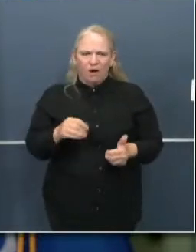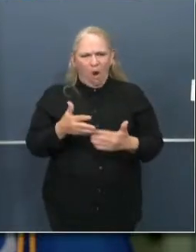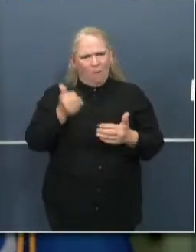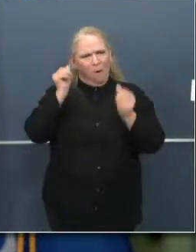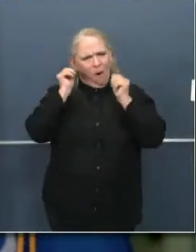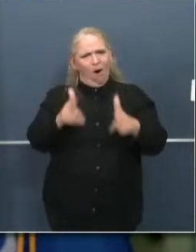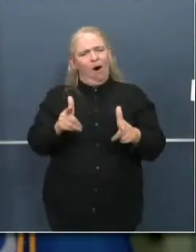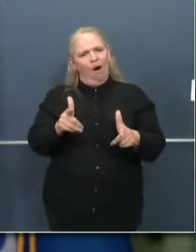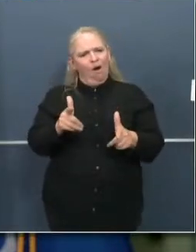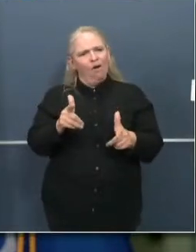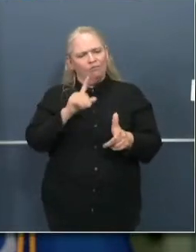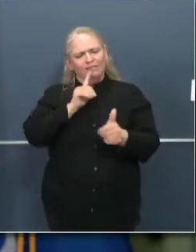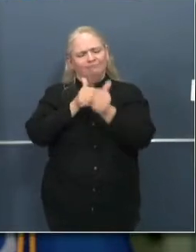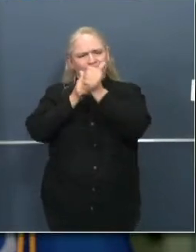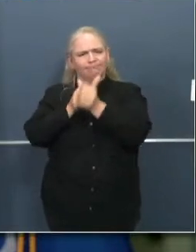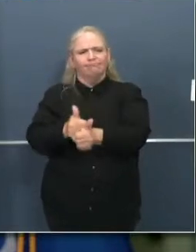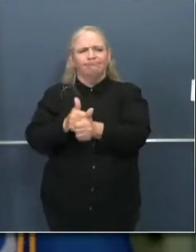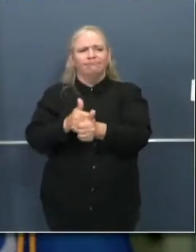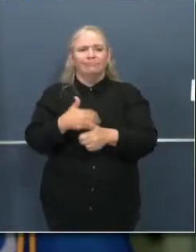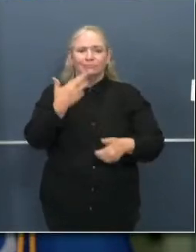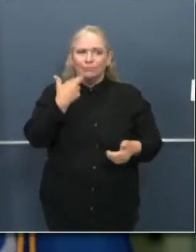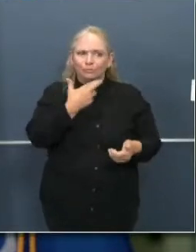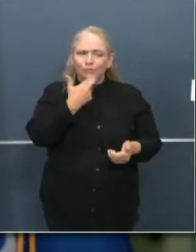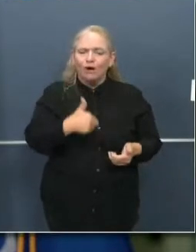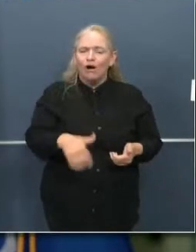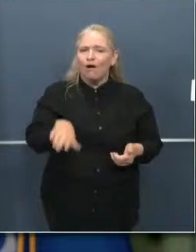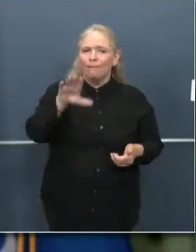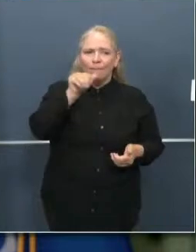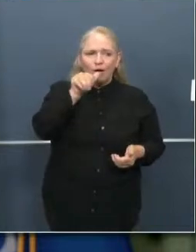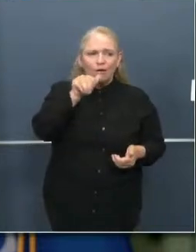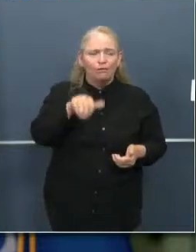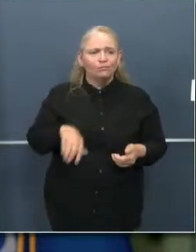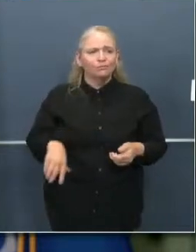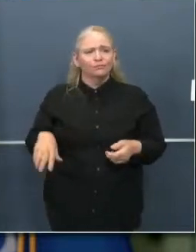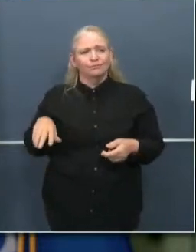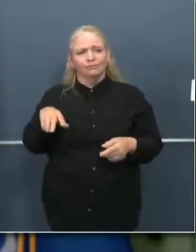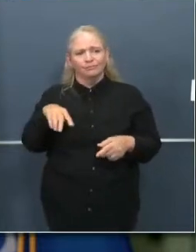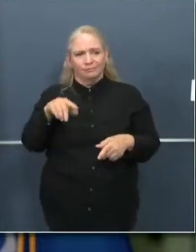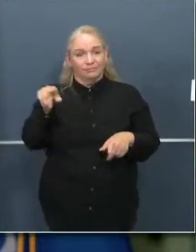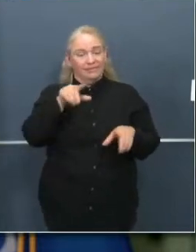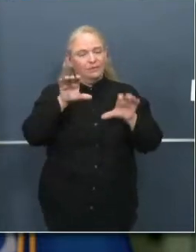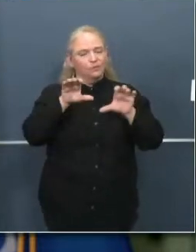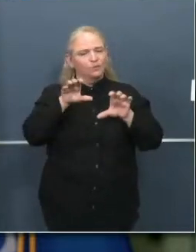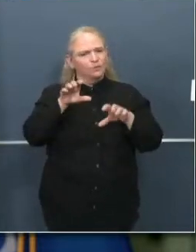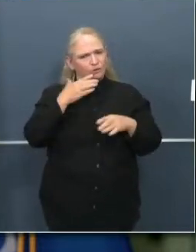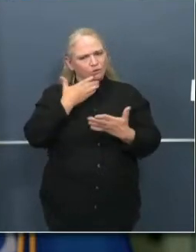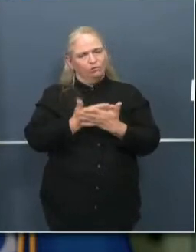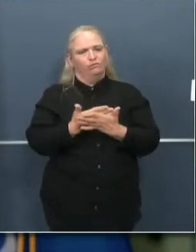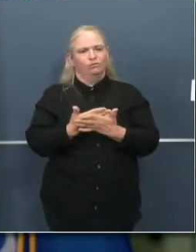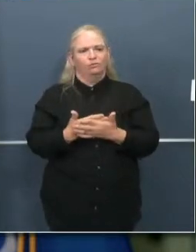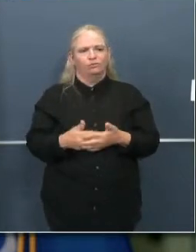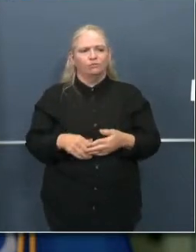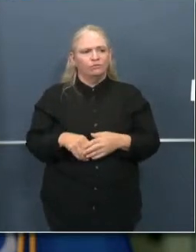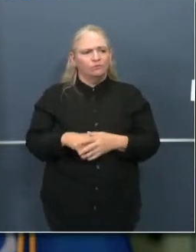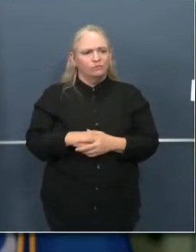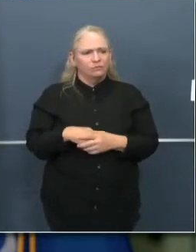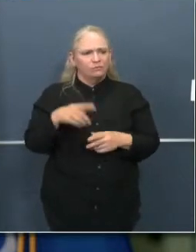of food and meals they provide. Again, there's different licenses that are still